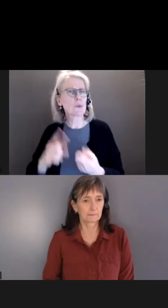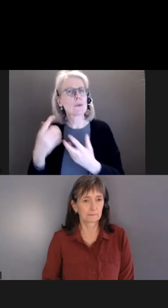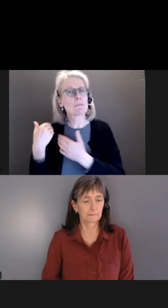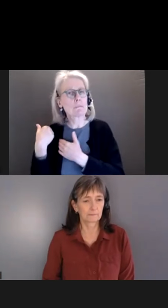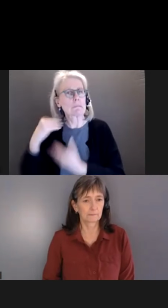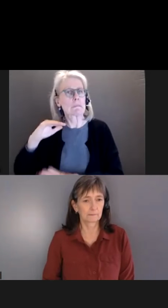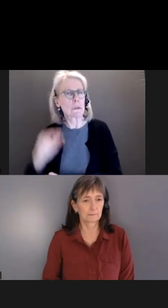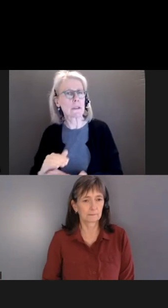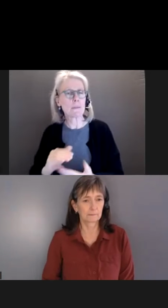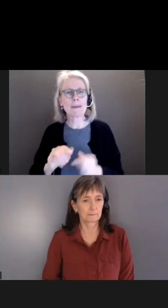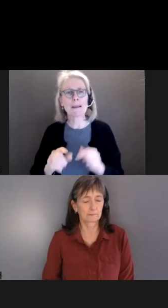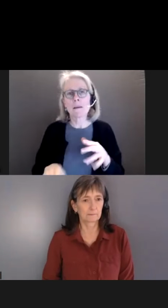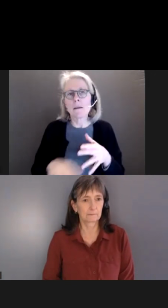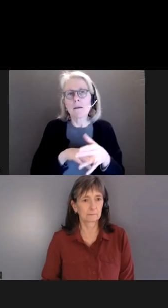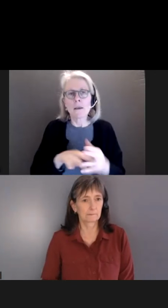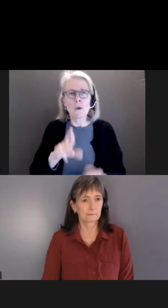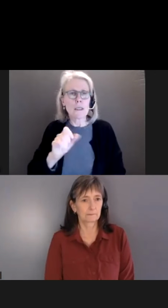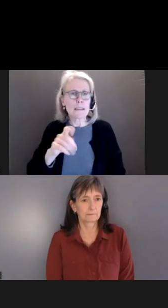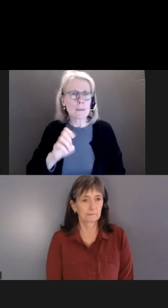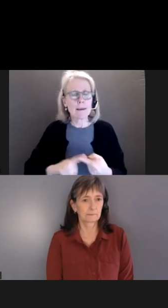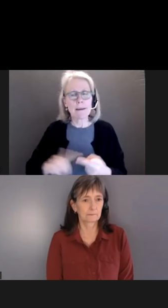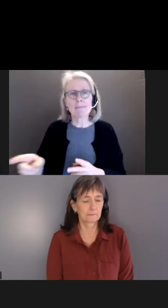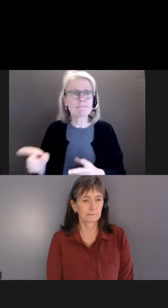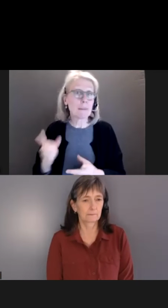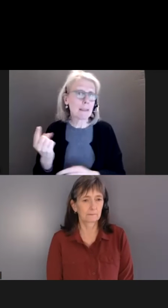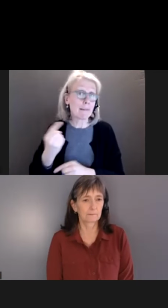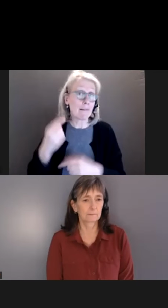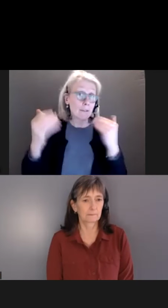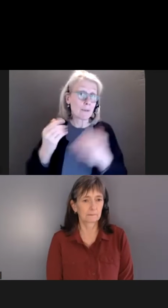care, respite care, and adult day programs.